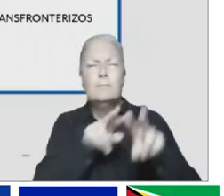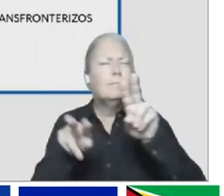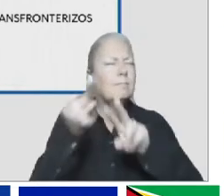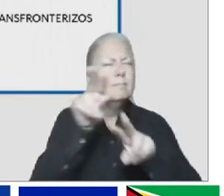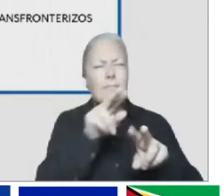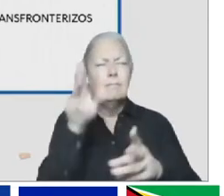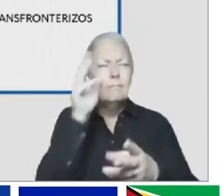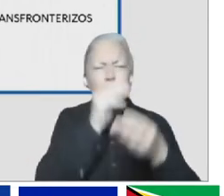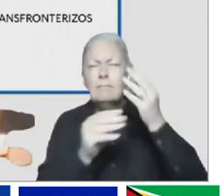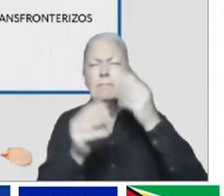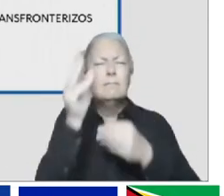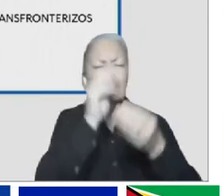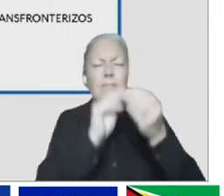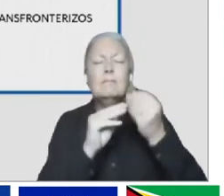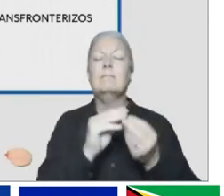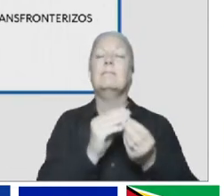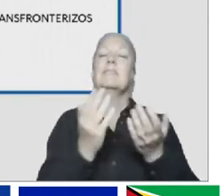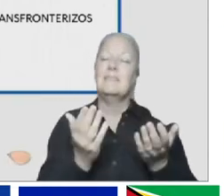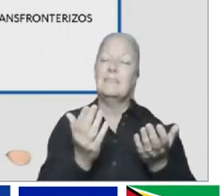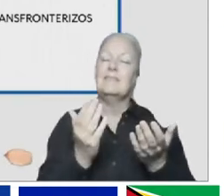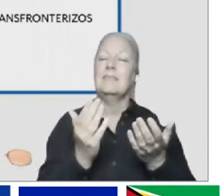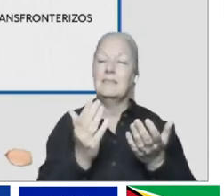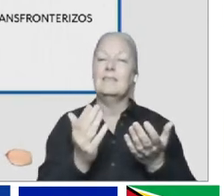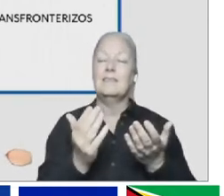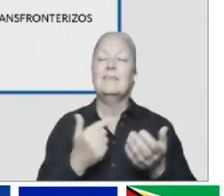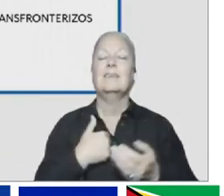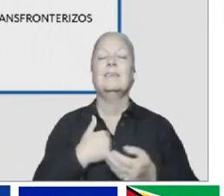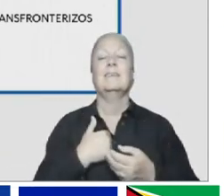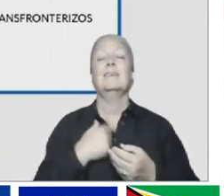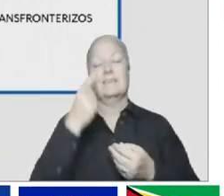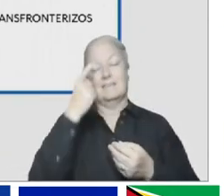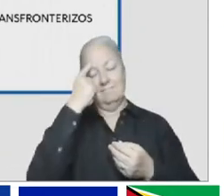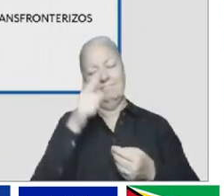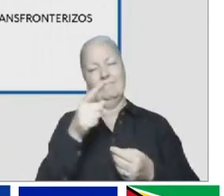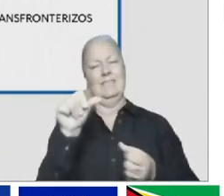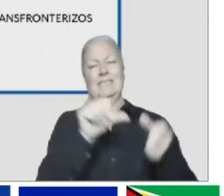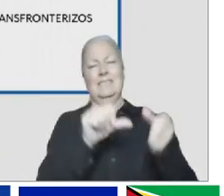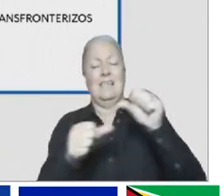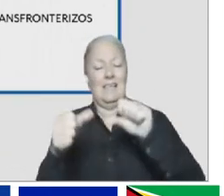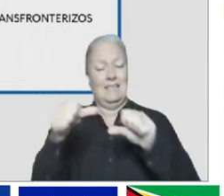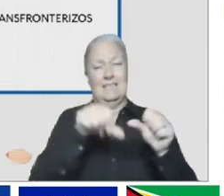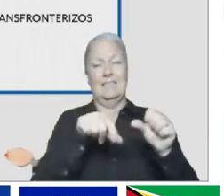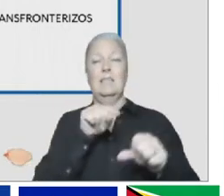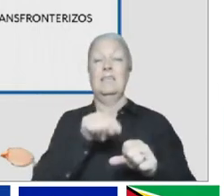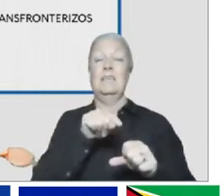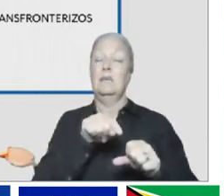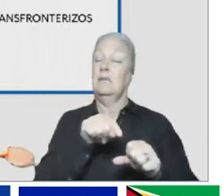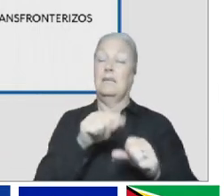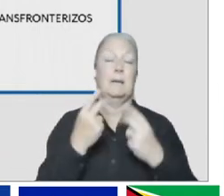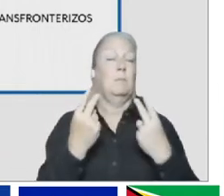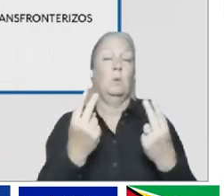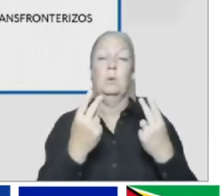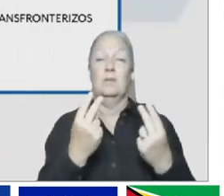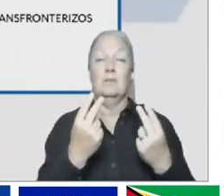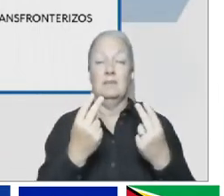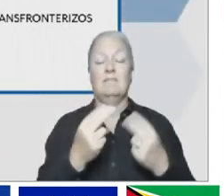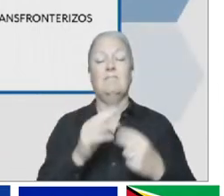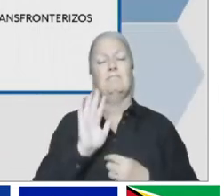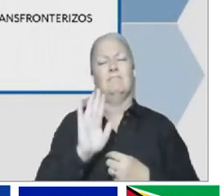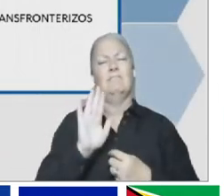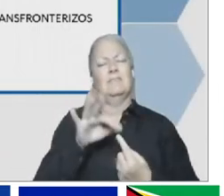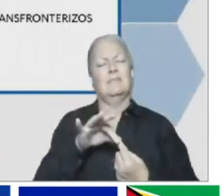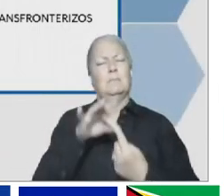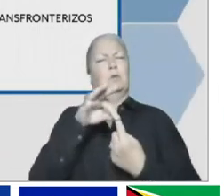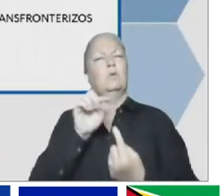come to stay, science. There is no question that it has a special position in this emergency, in a